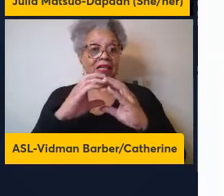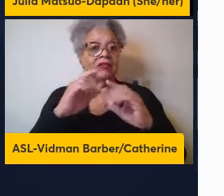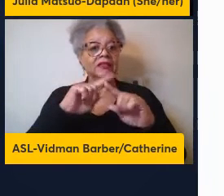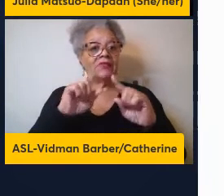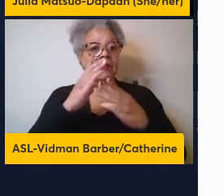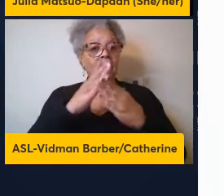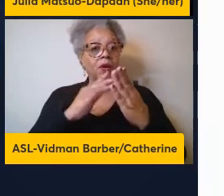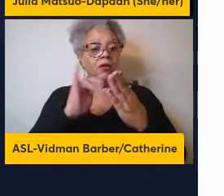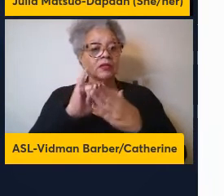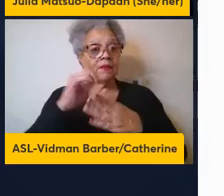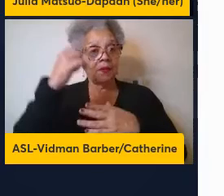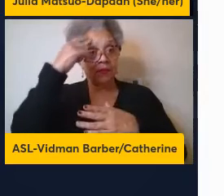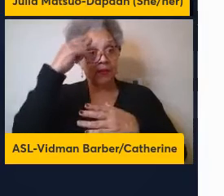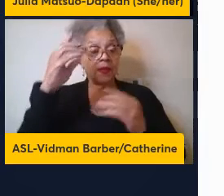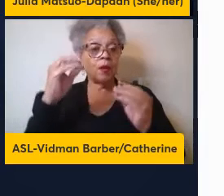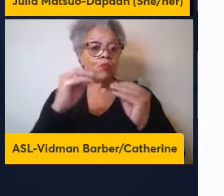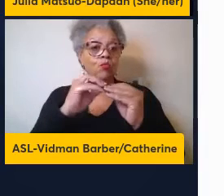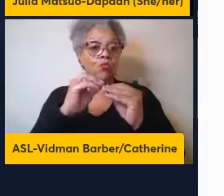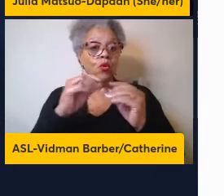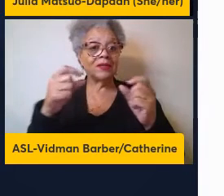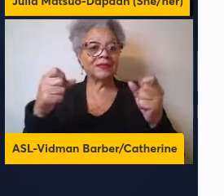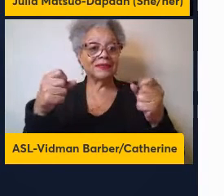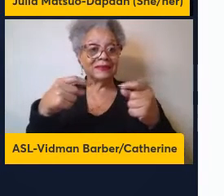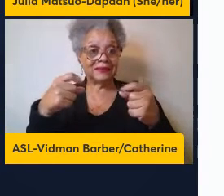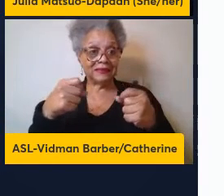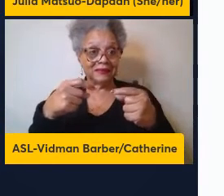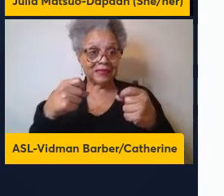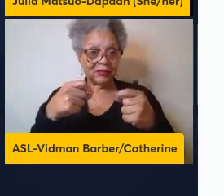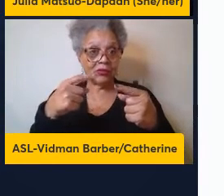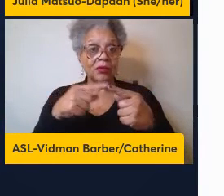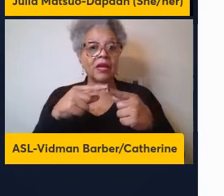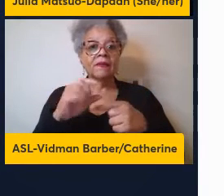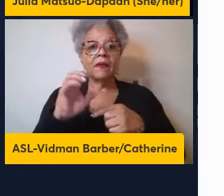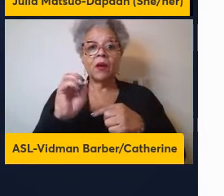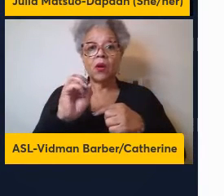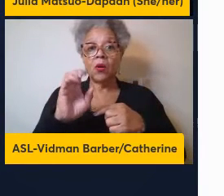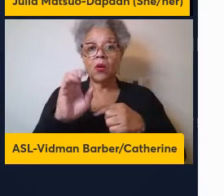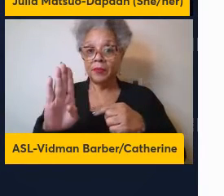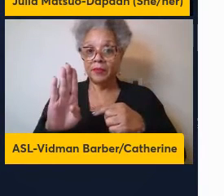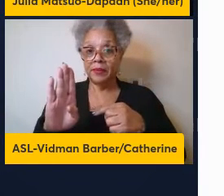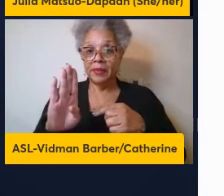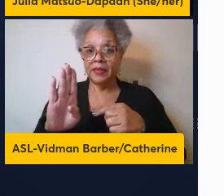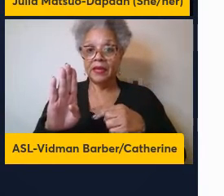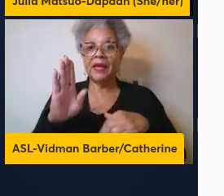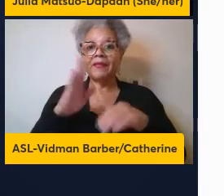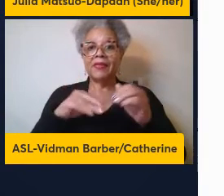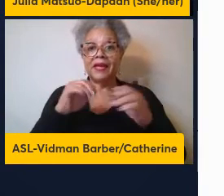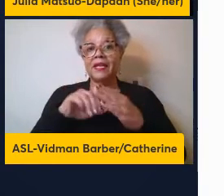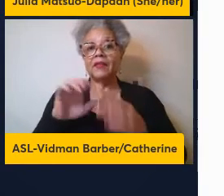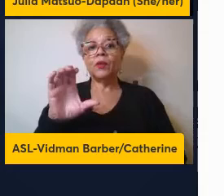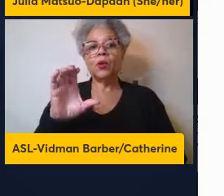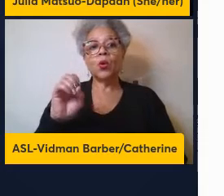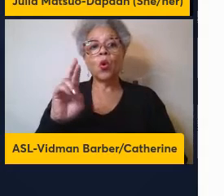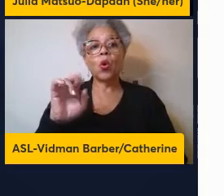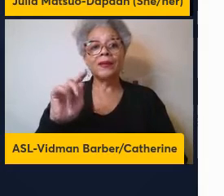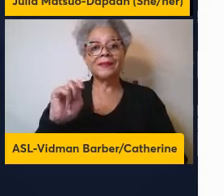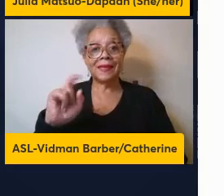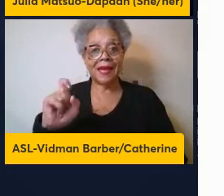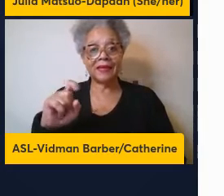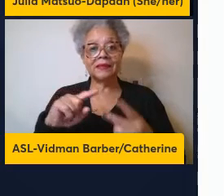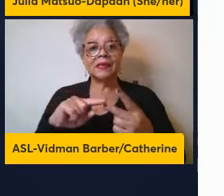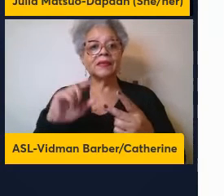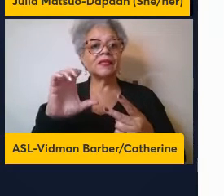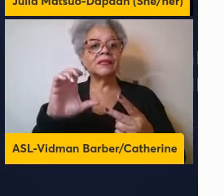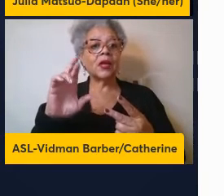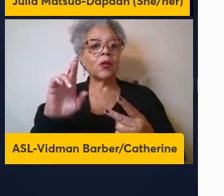more signals in the olfactory bulb significantly more than in the cortex or in the cerebellum